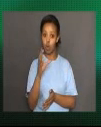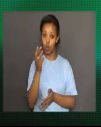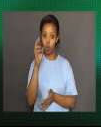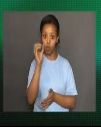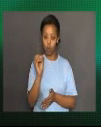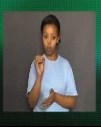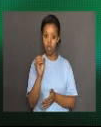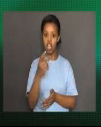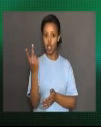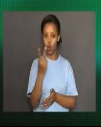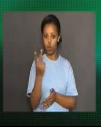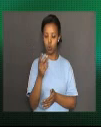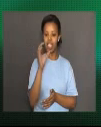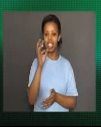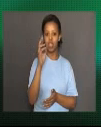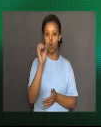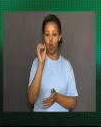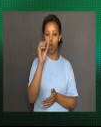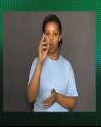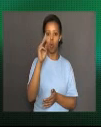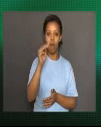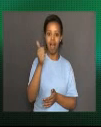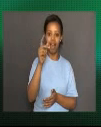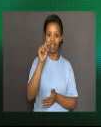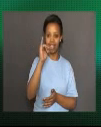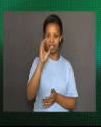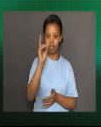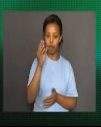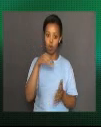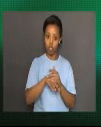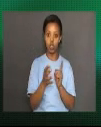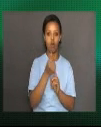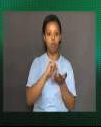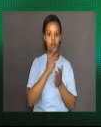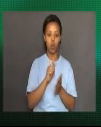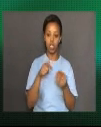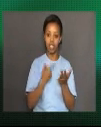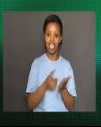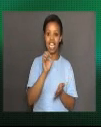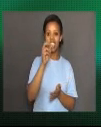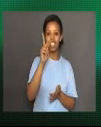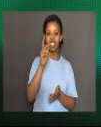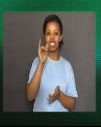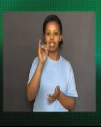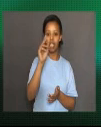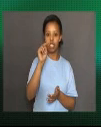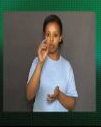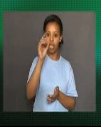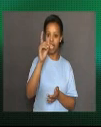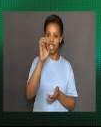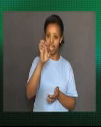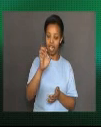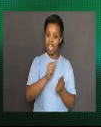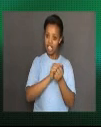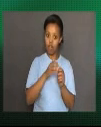of a pair of chromatids. The spindle network disappears. A new